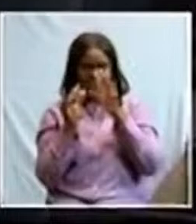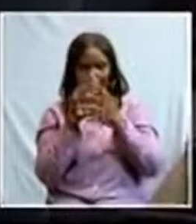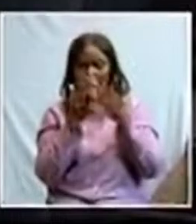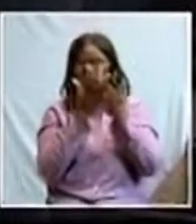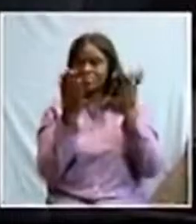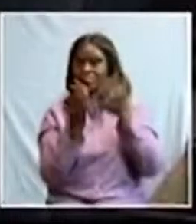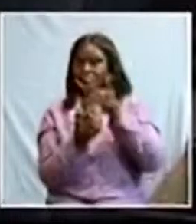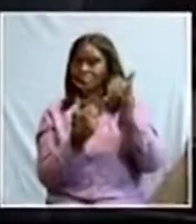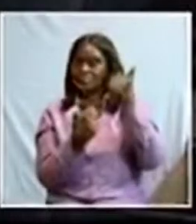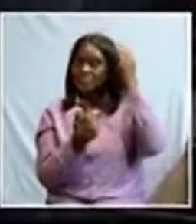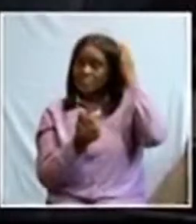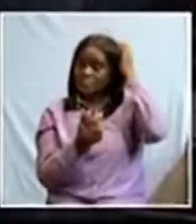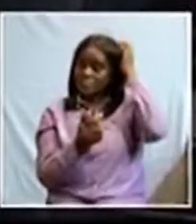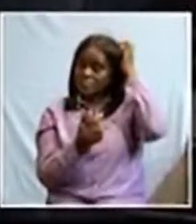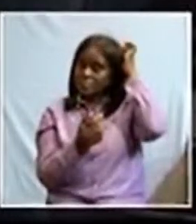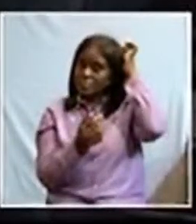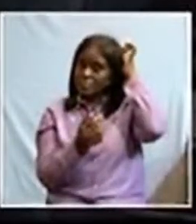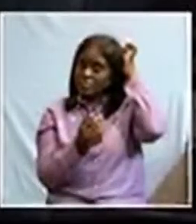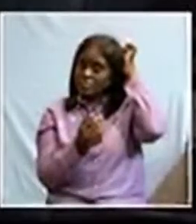else.